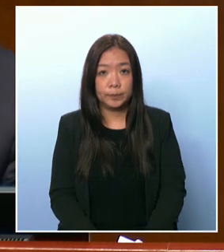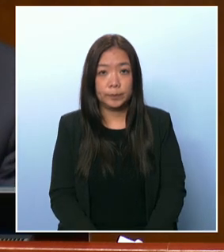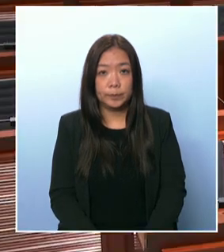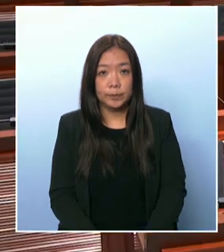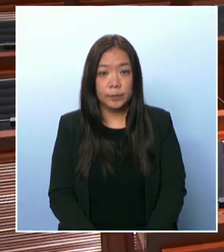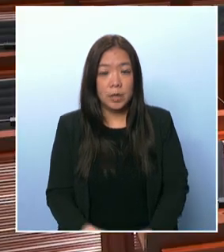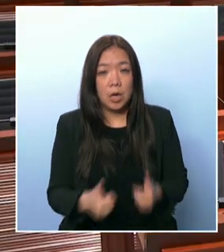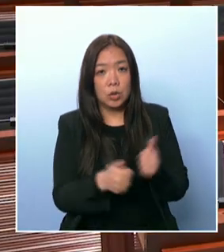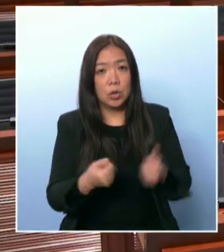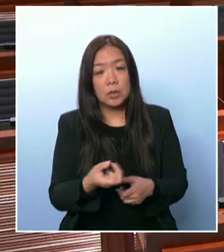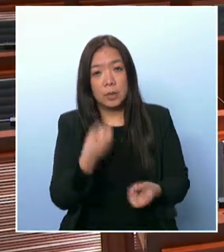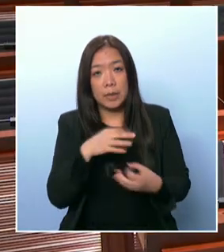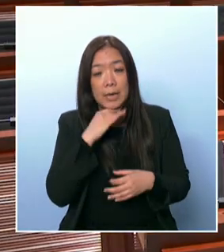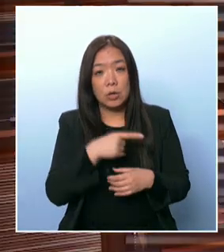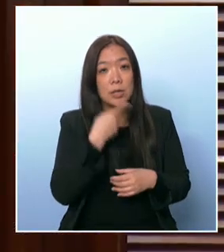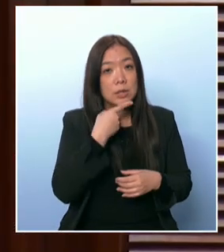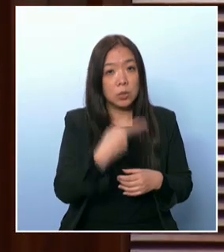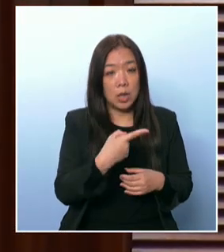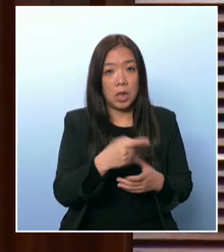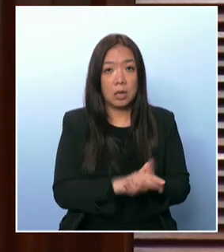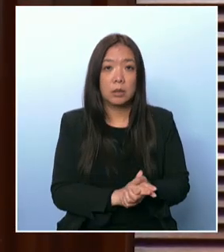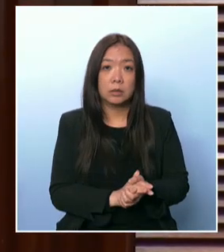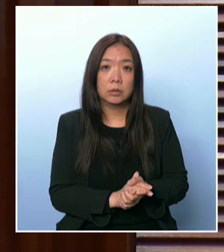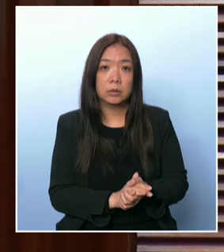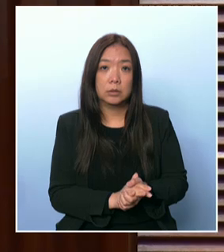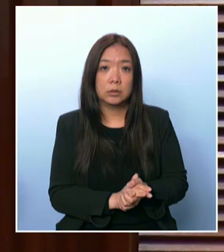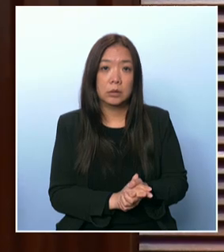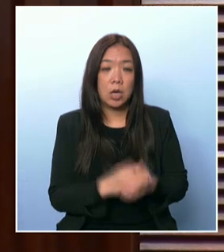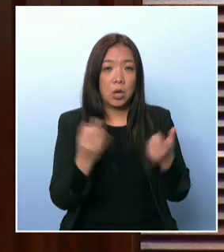doses each student needs to receive in each school year?